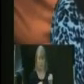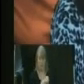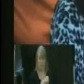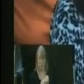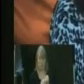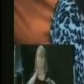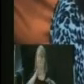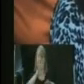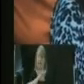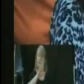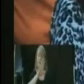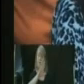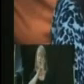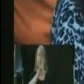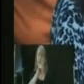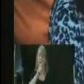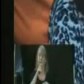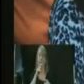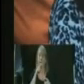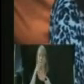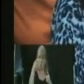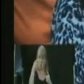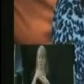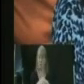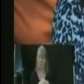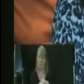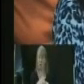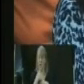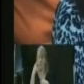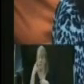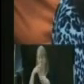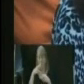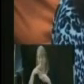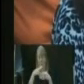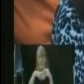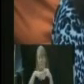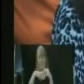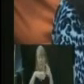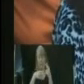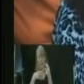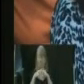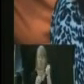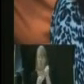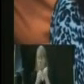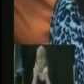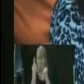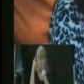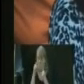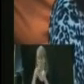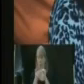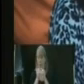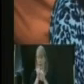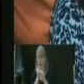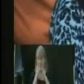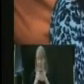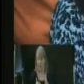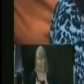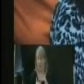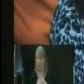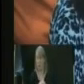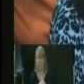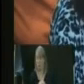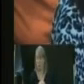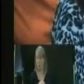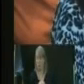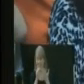and goals. In terms of building support for our community of leaders, to design this structure would